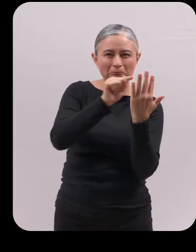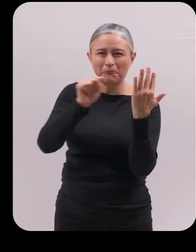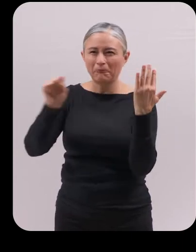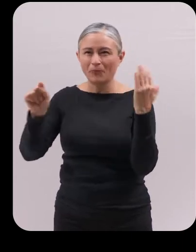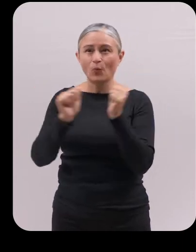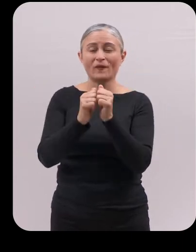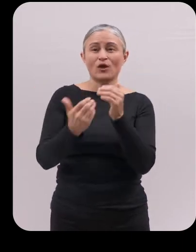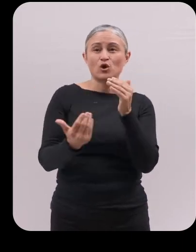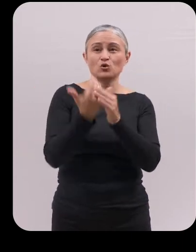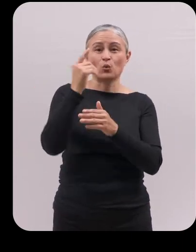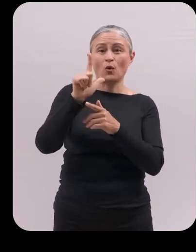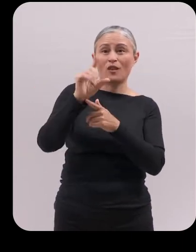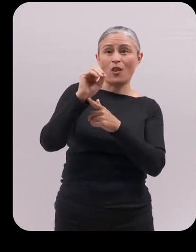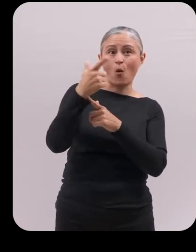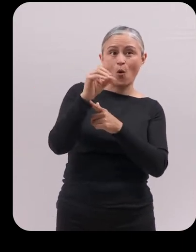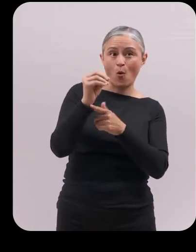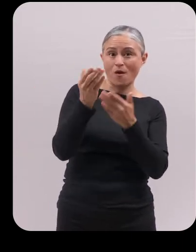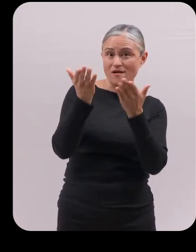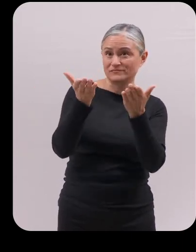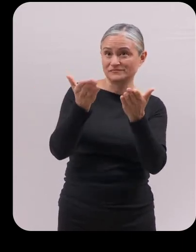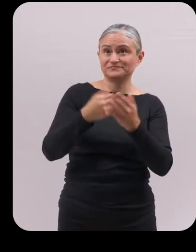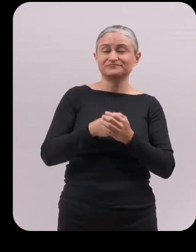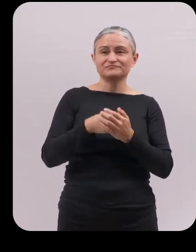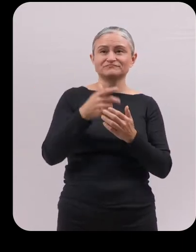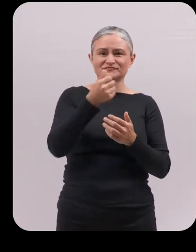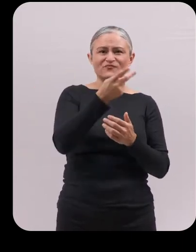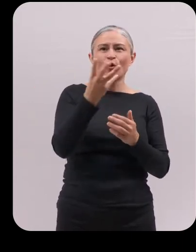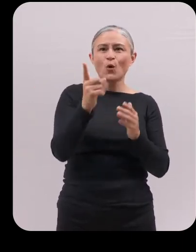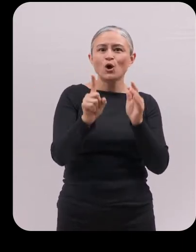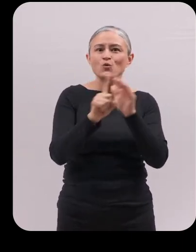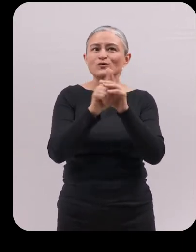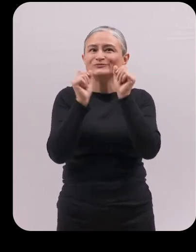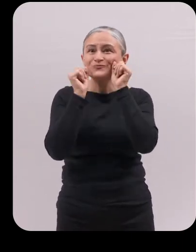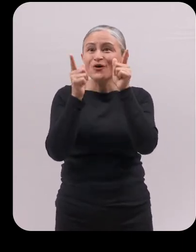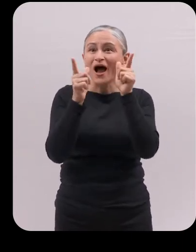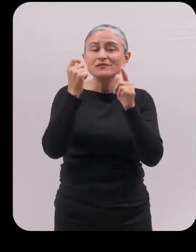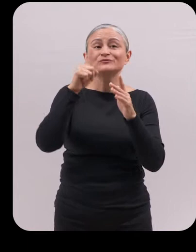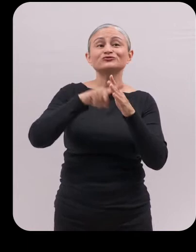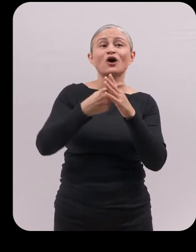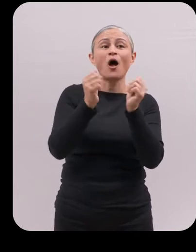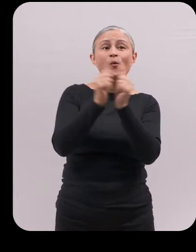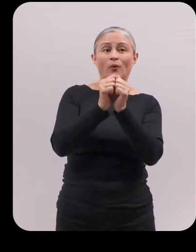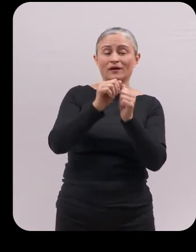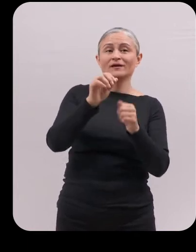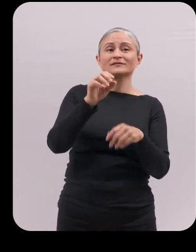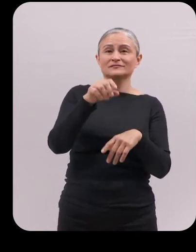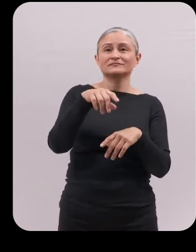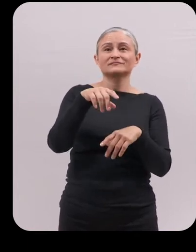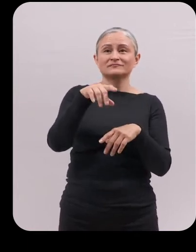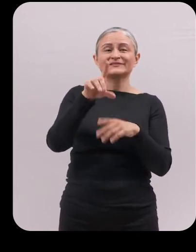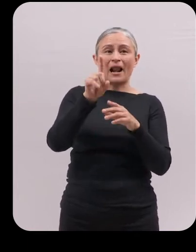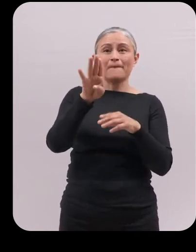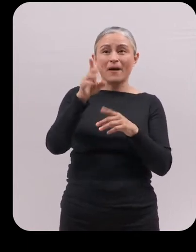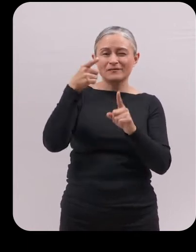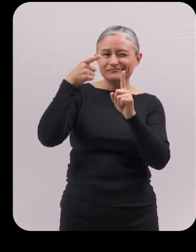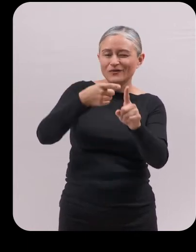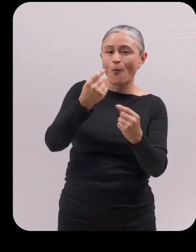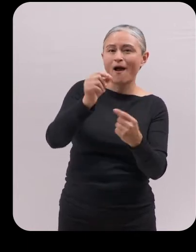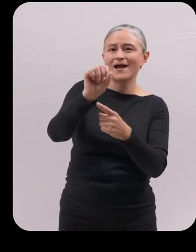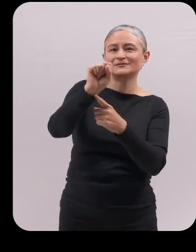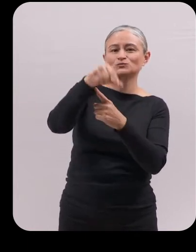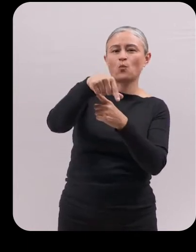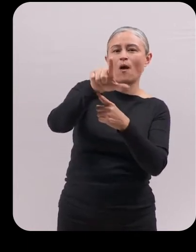logo comes a few new surprises. Let's start with databases, and more specifically,